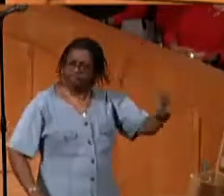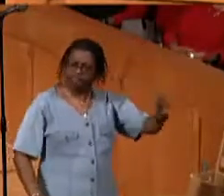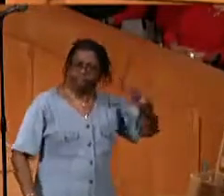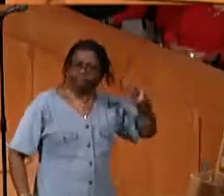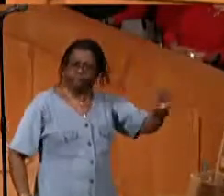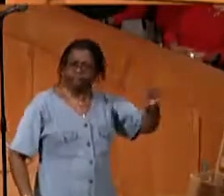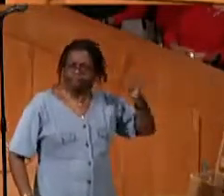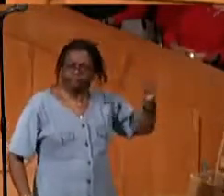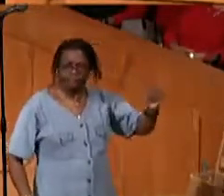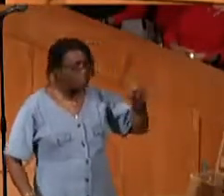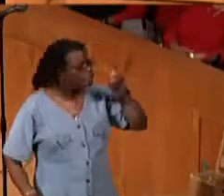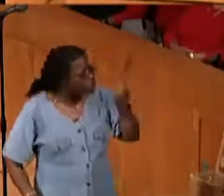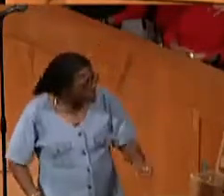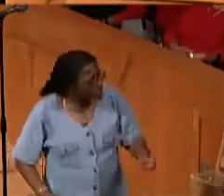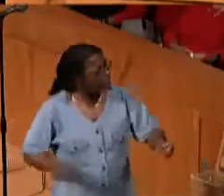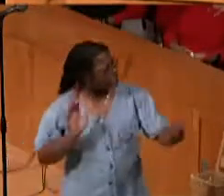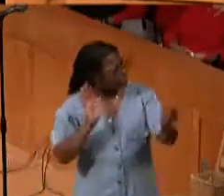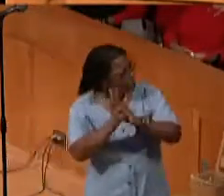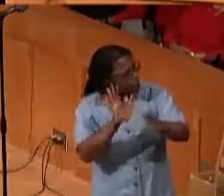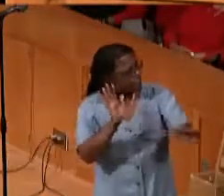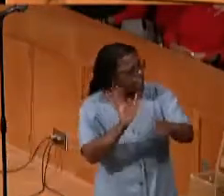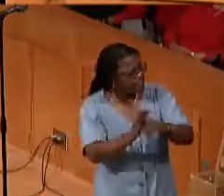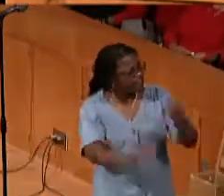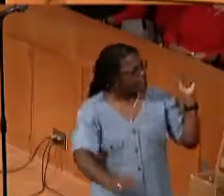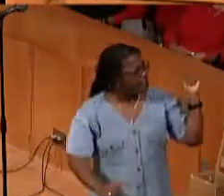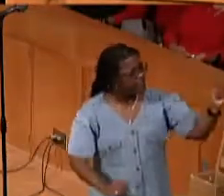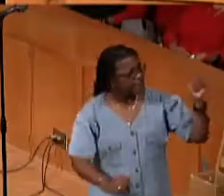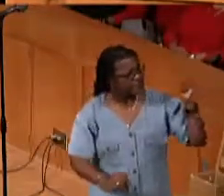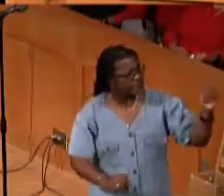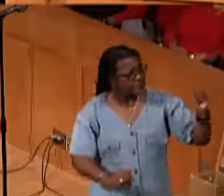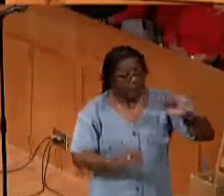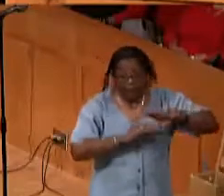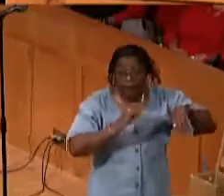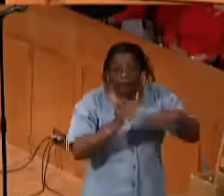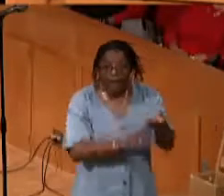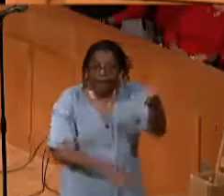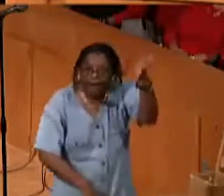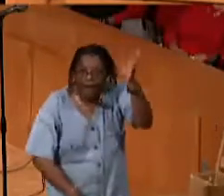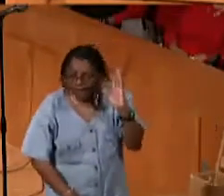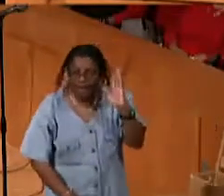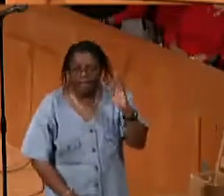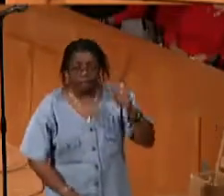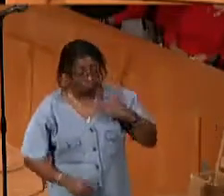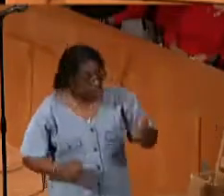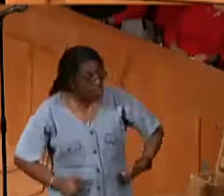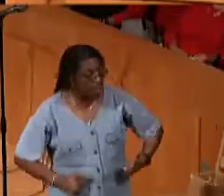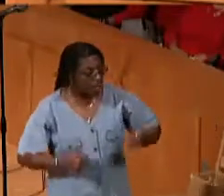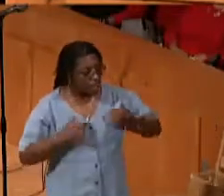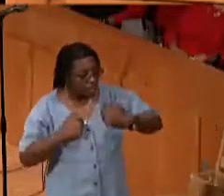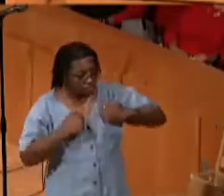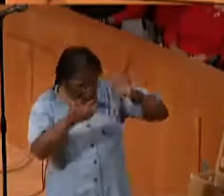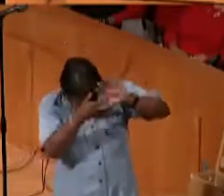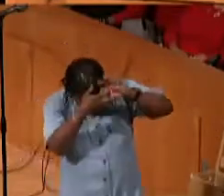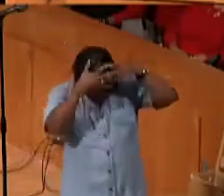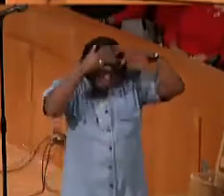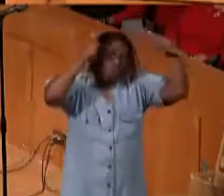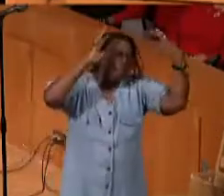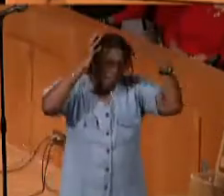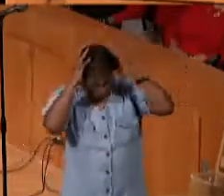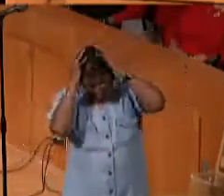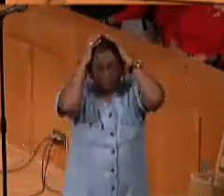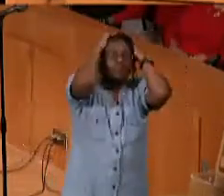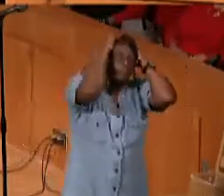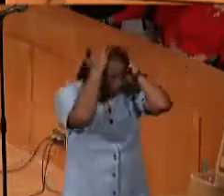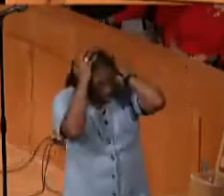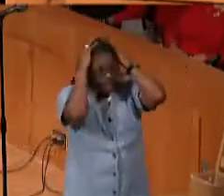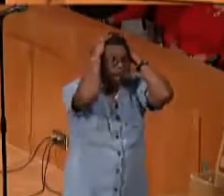to enlarge him. When life is trying to help you lose your, cause you to lose your mind, you tell him that I know